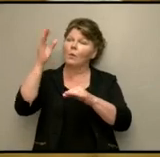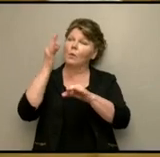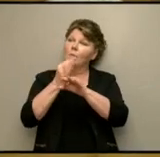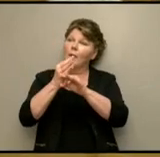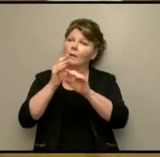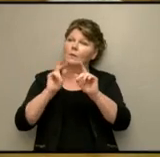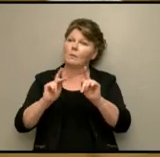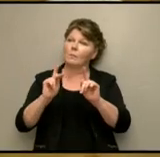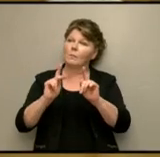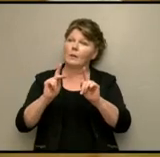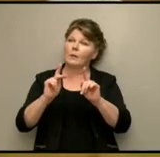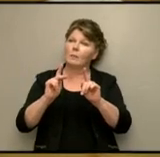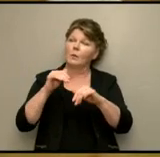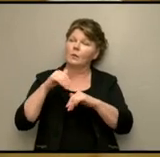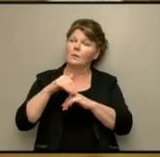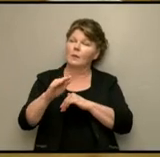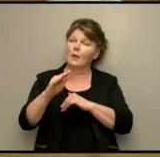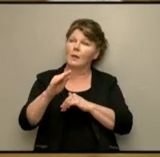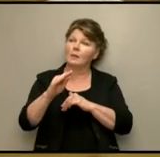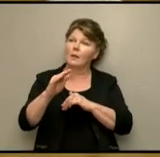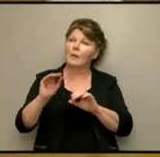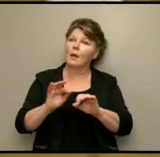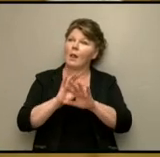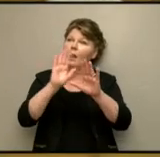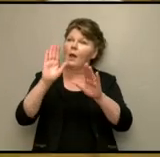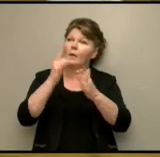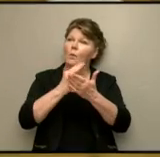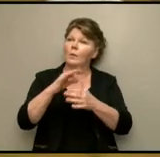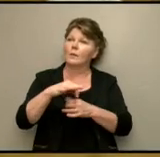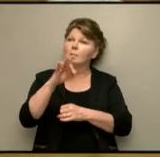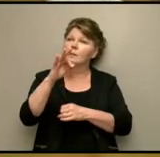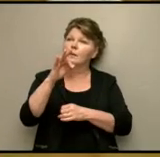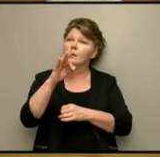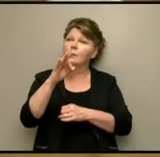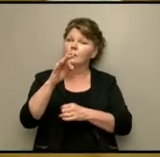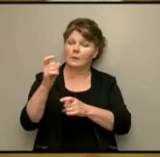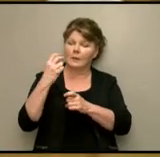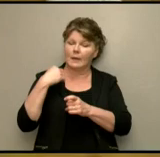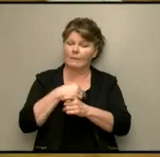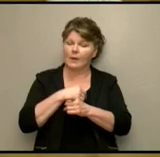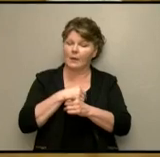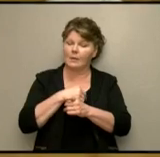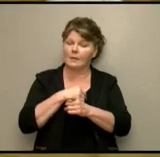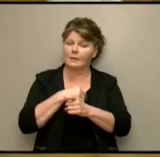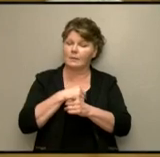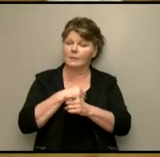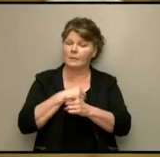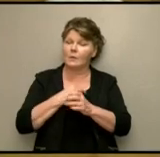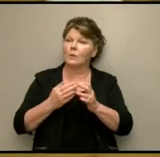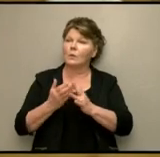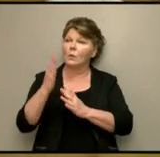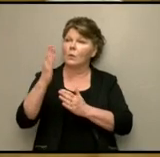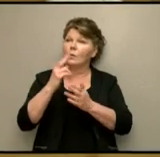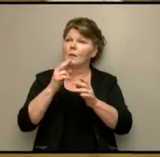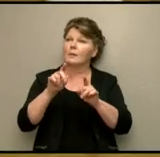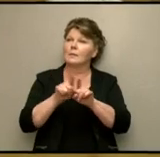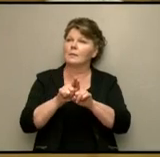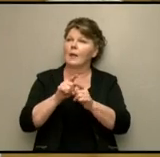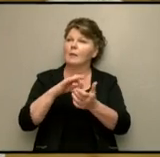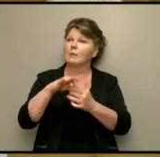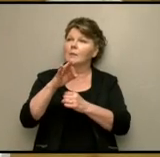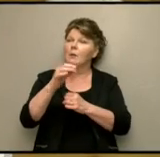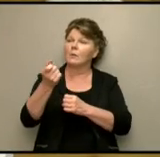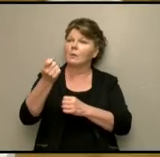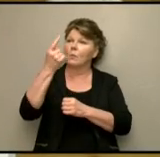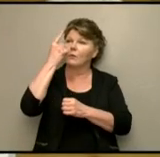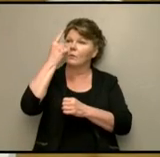by sending them the light of your Holy Spirit. Grant us in our day, by the same Spirit, to have a right